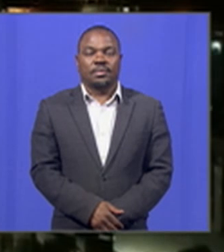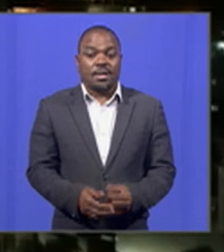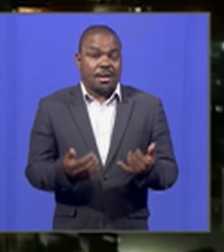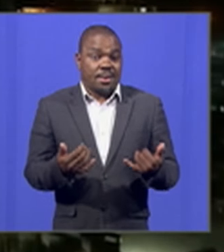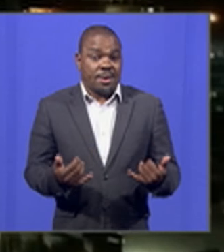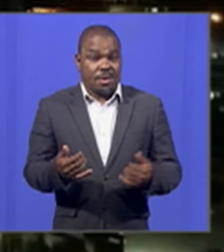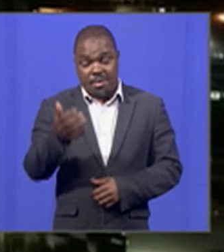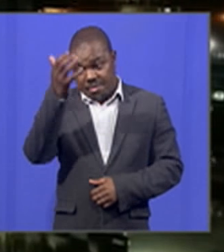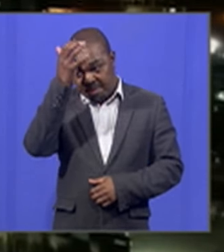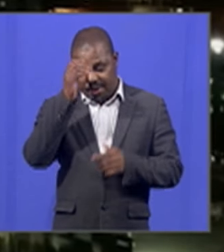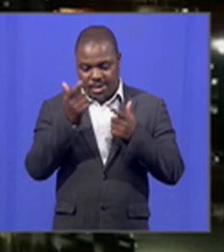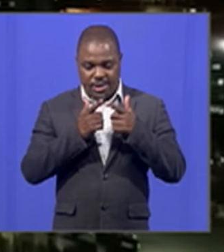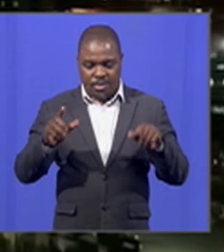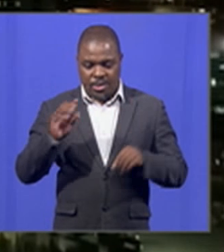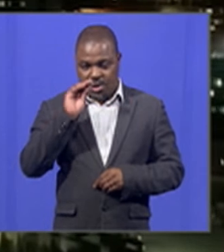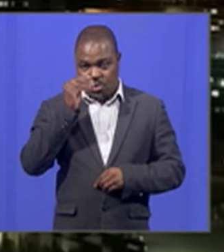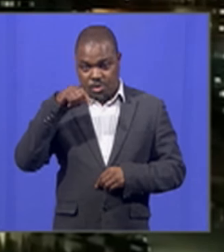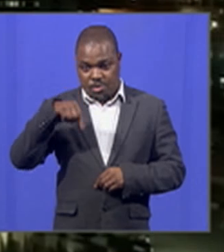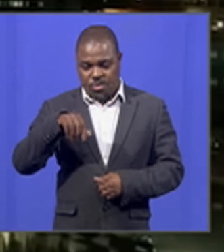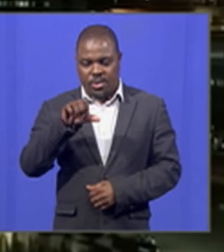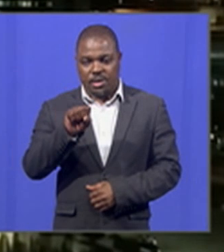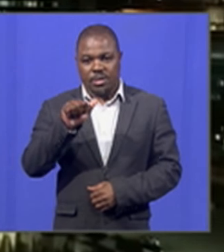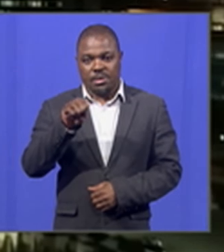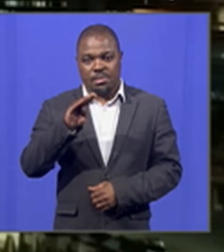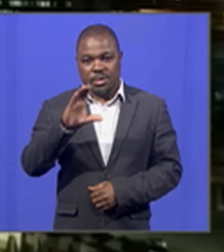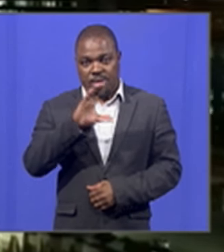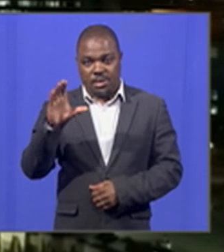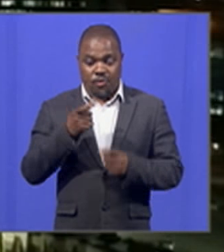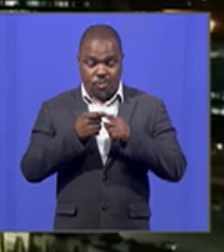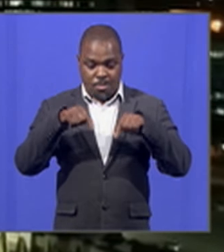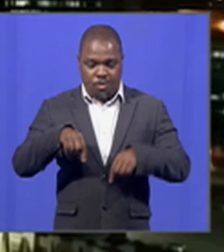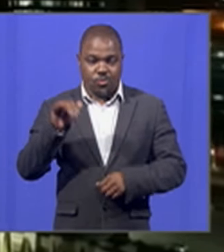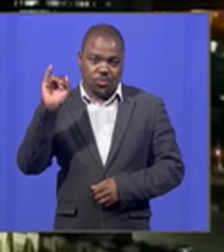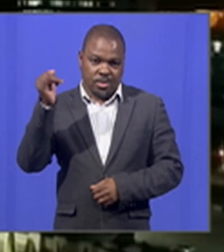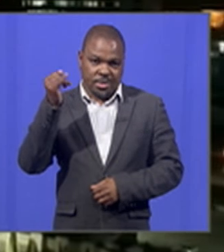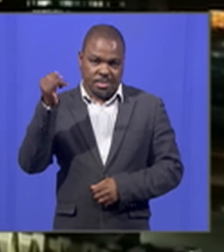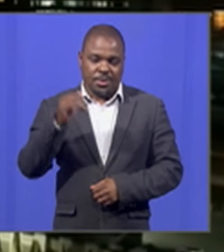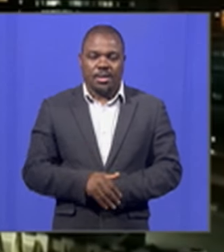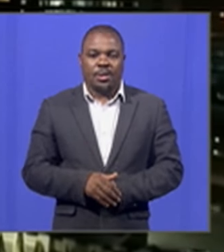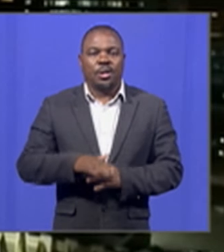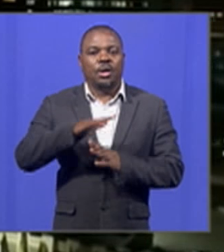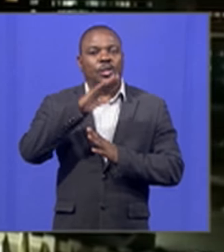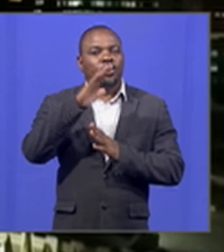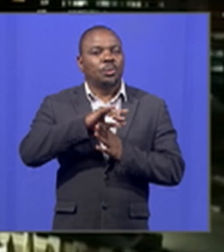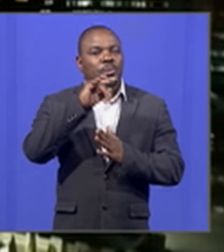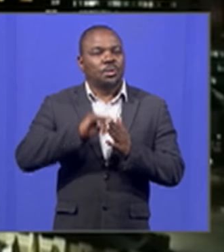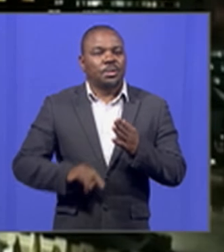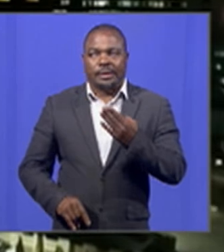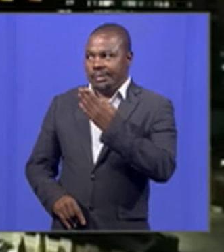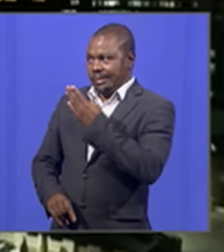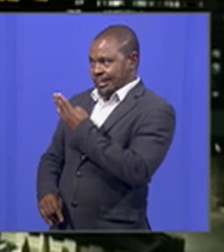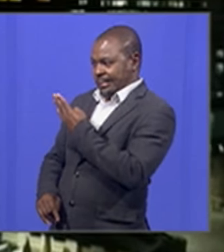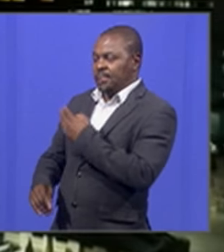ke ditaba tša sepedi tša SABC 2 go tšwa ka Auckland Park, Johannesburg. Dihlogo tša gona ke